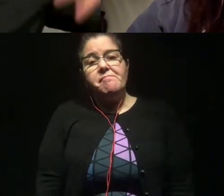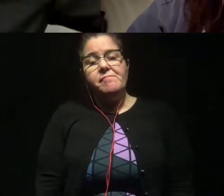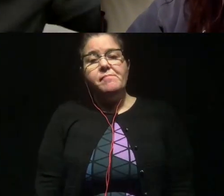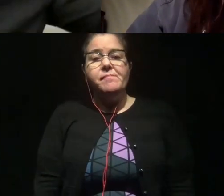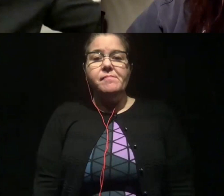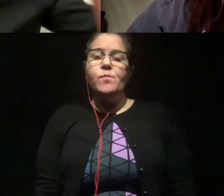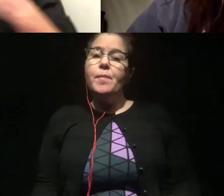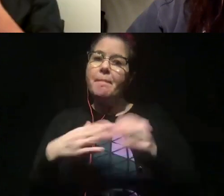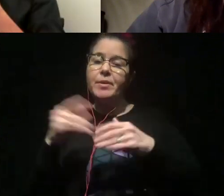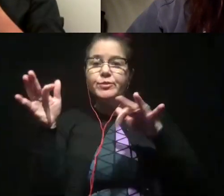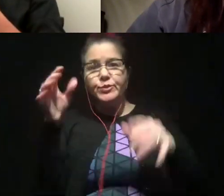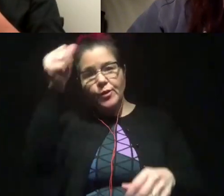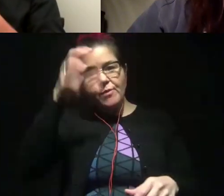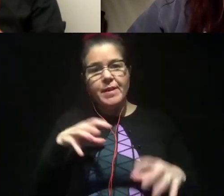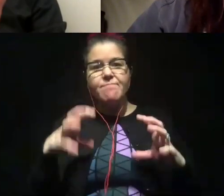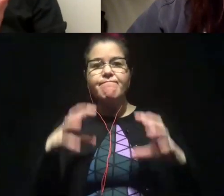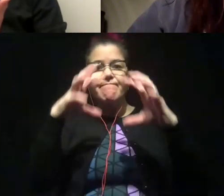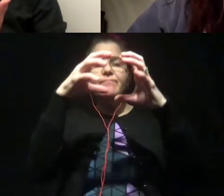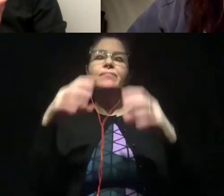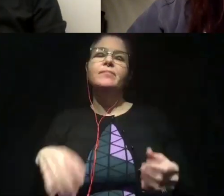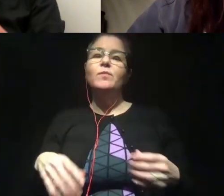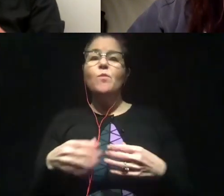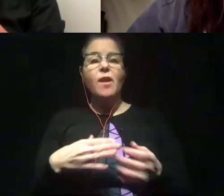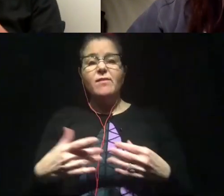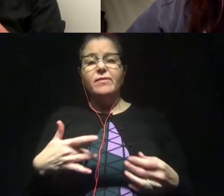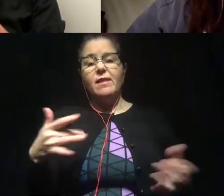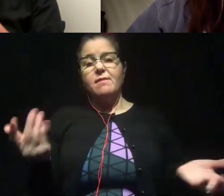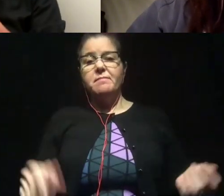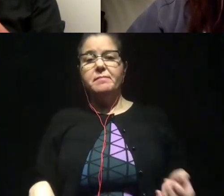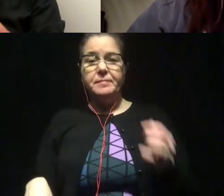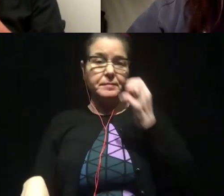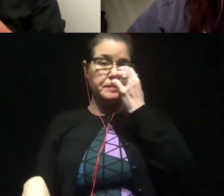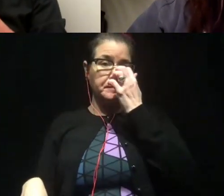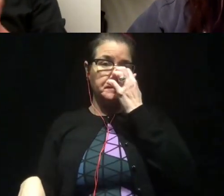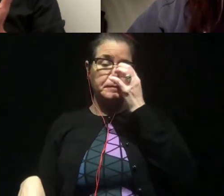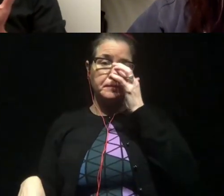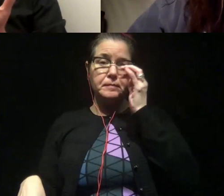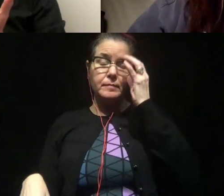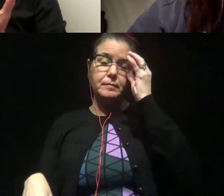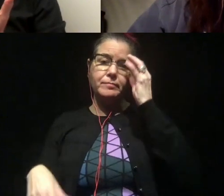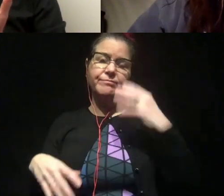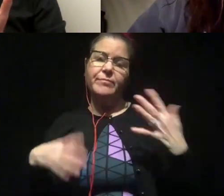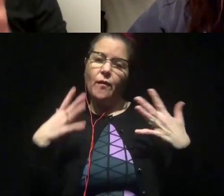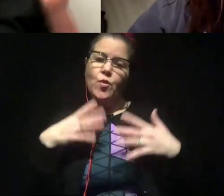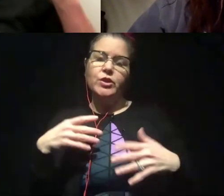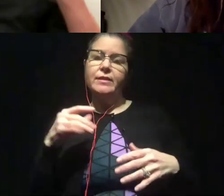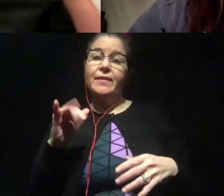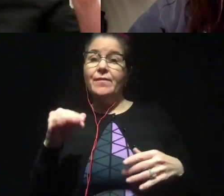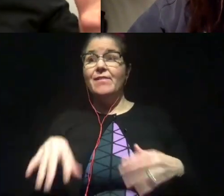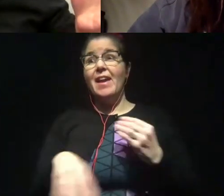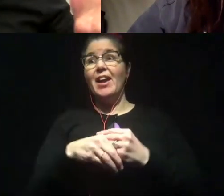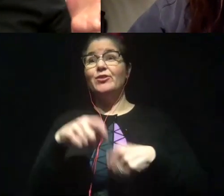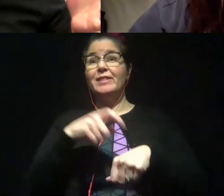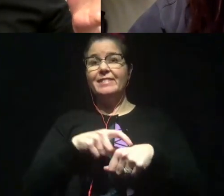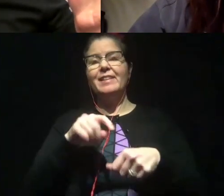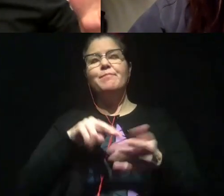We'll build snowmen or whatever we feel like doing when we have spare time. Unfortunately, usually when we have spare time is when storms